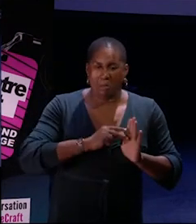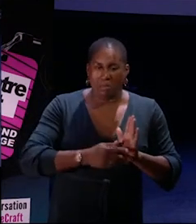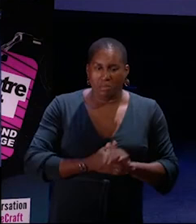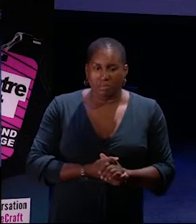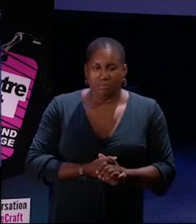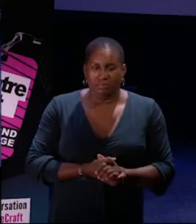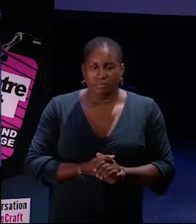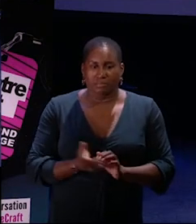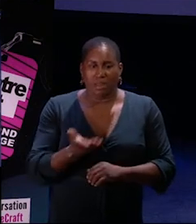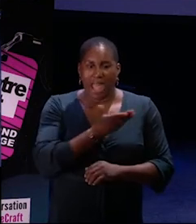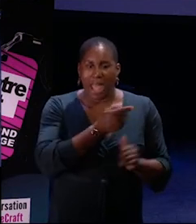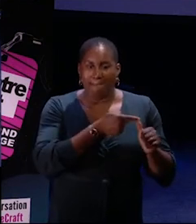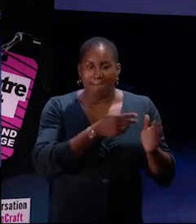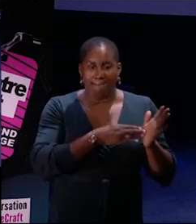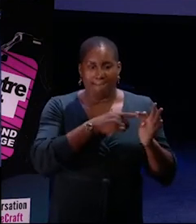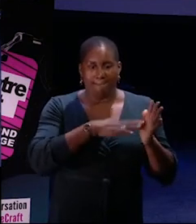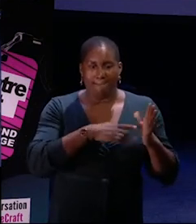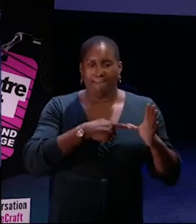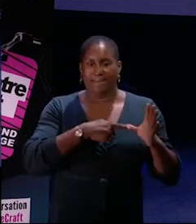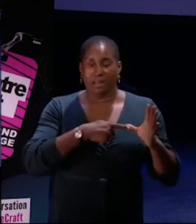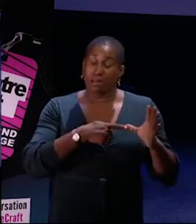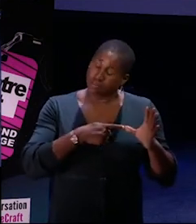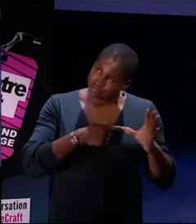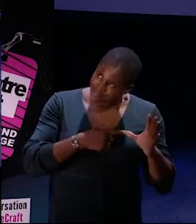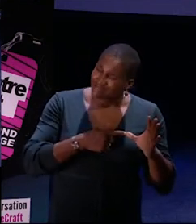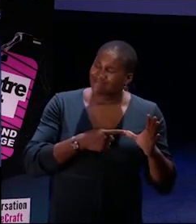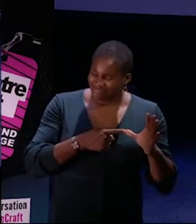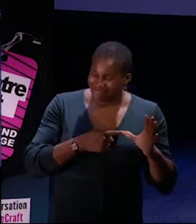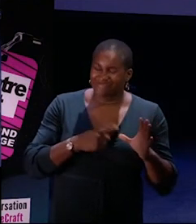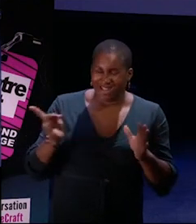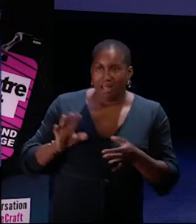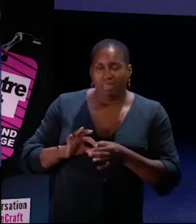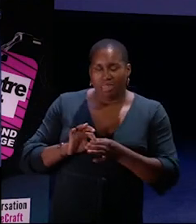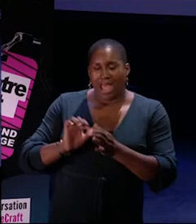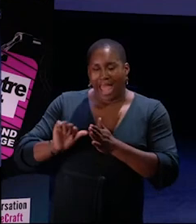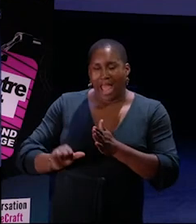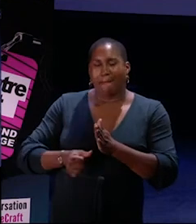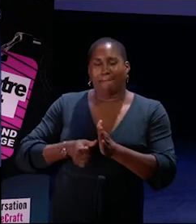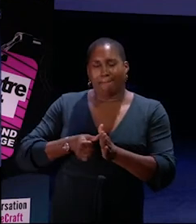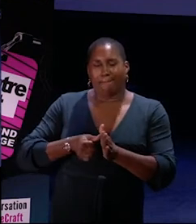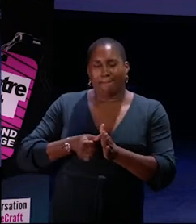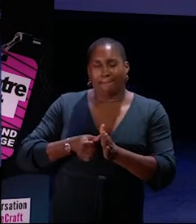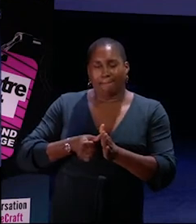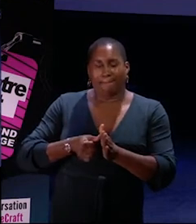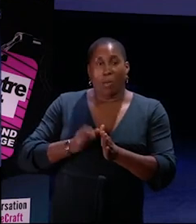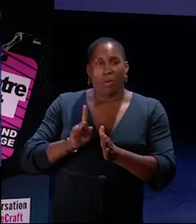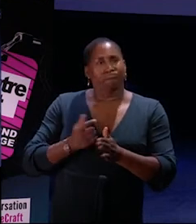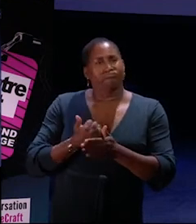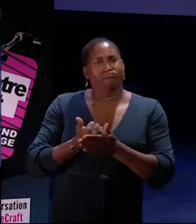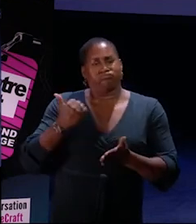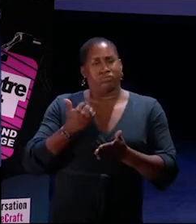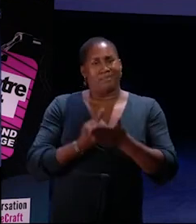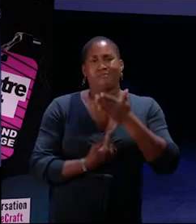Ameena. Yeah, I think also it does come down to expertise. A lot of the great thing about freelancers is that